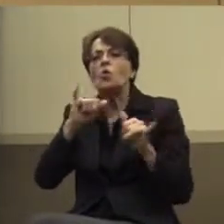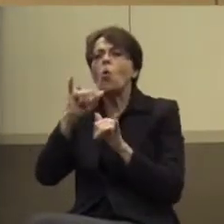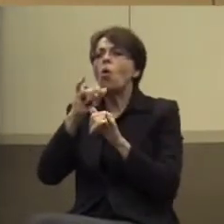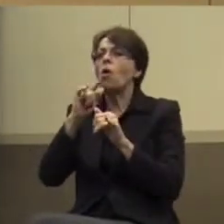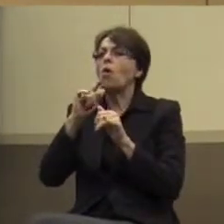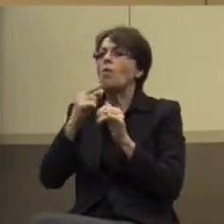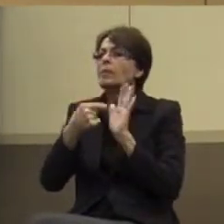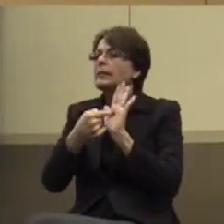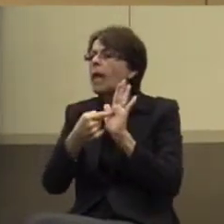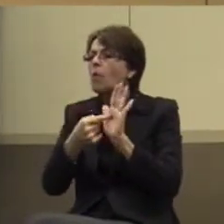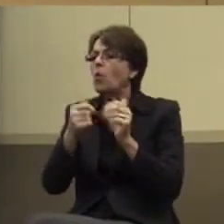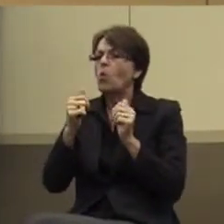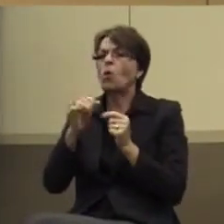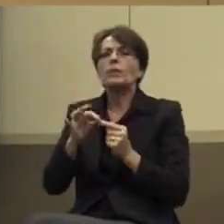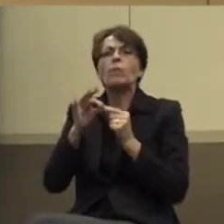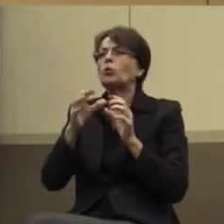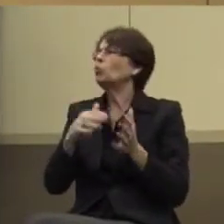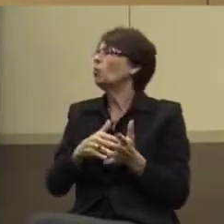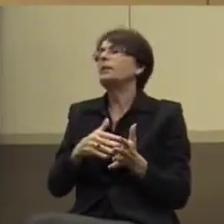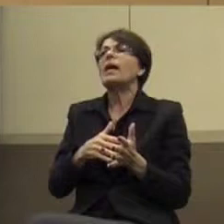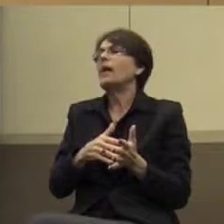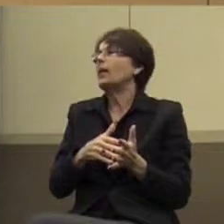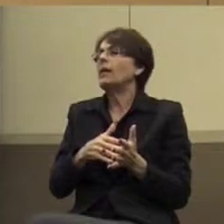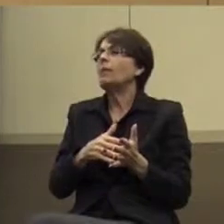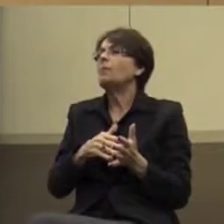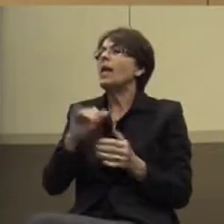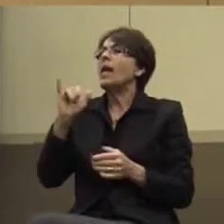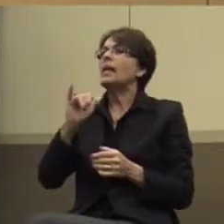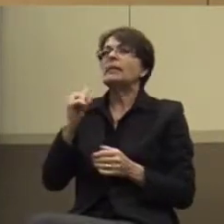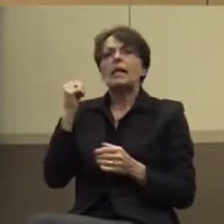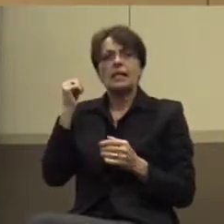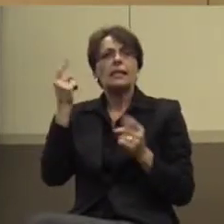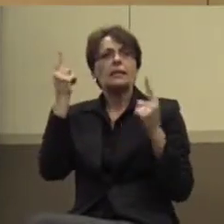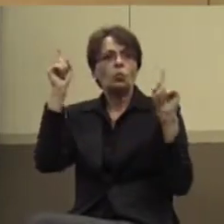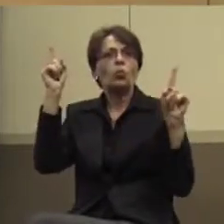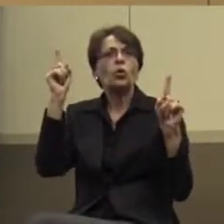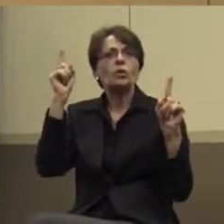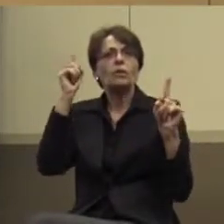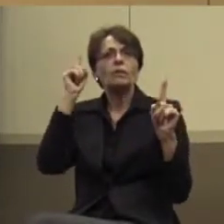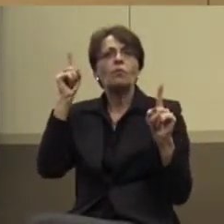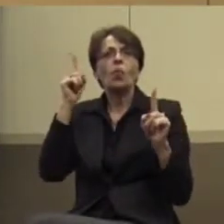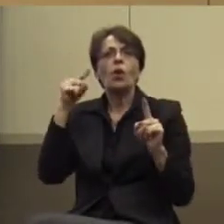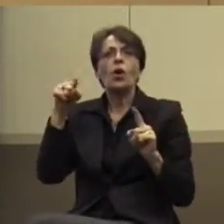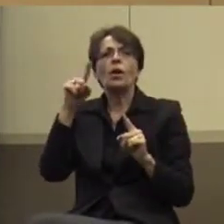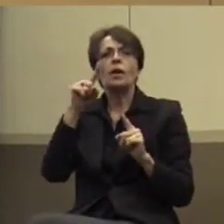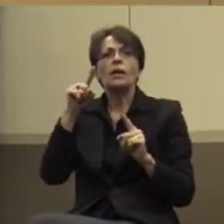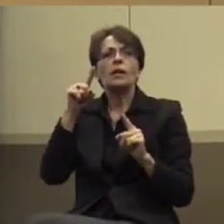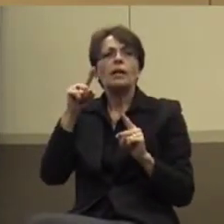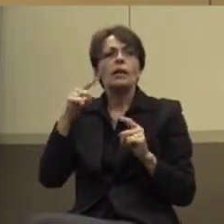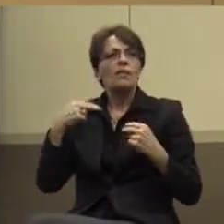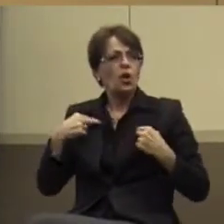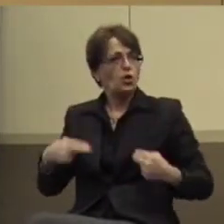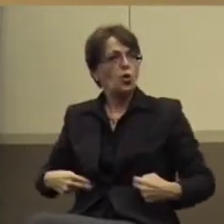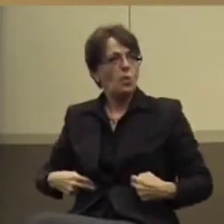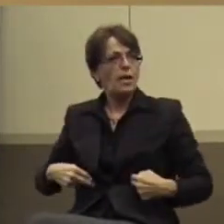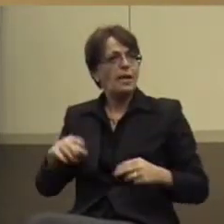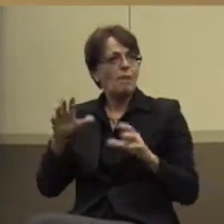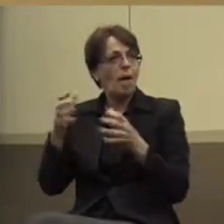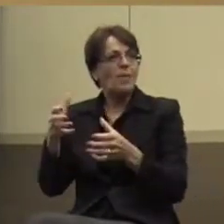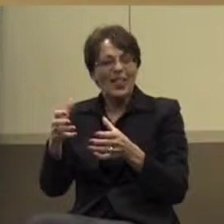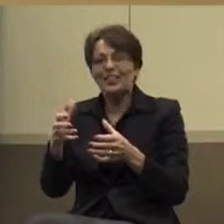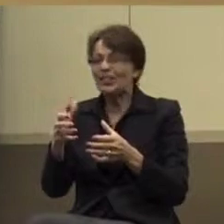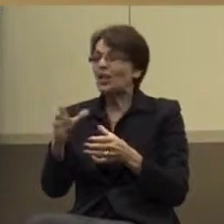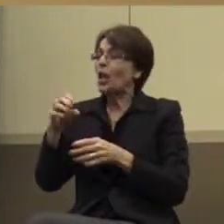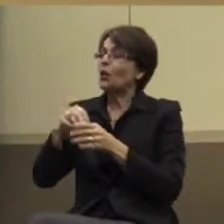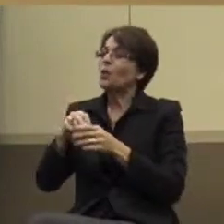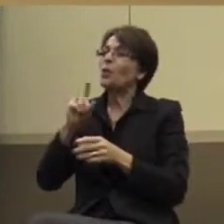group study, It's like this works for the human population, okay? Including deaf, hard of hearing kids, which are